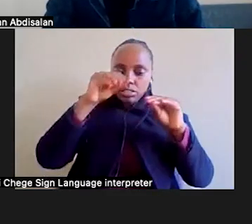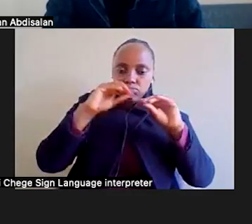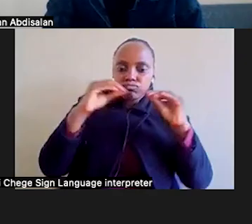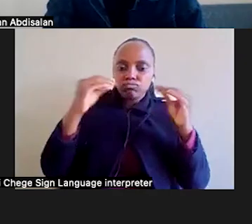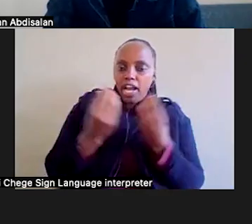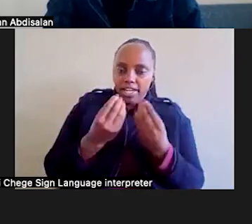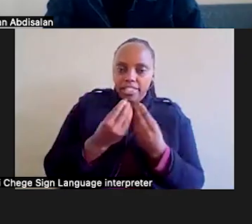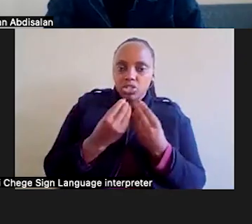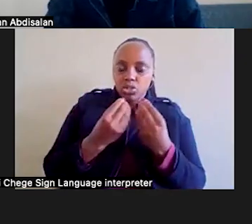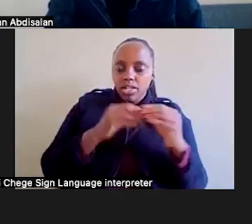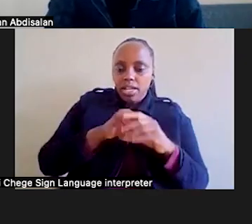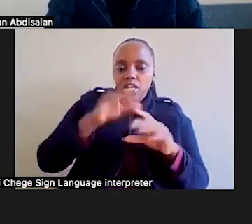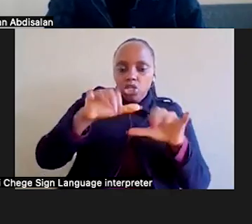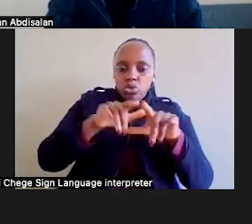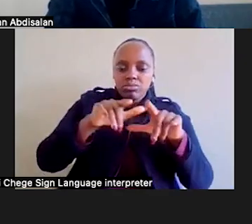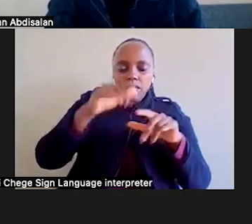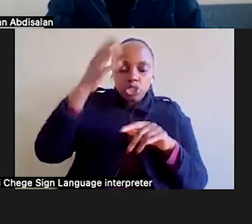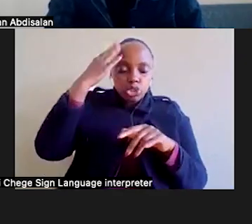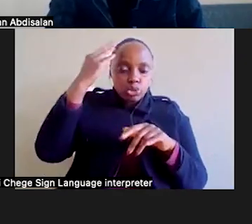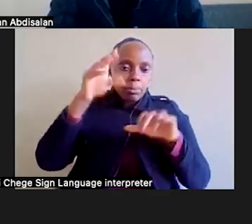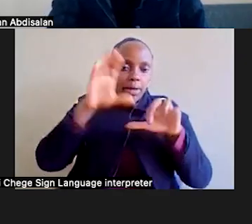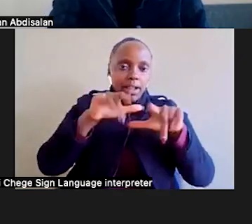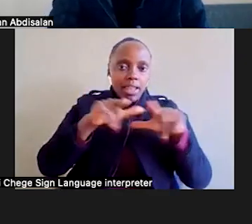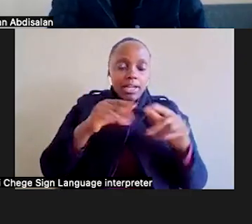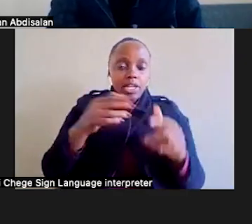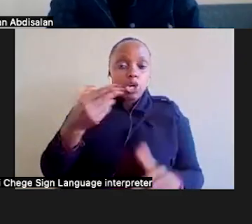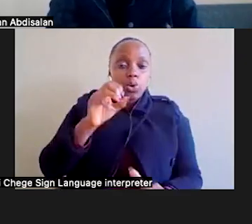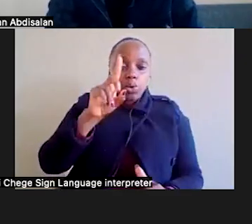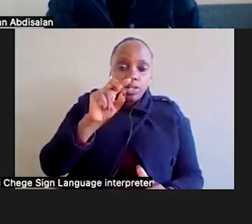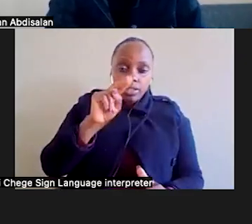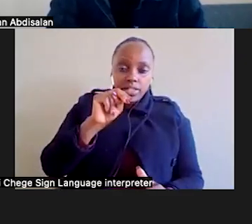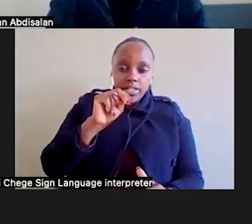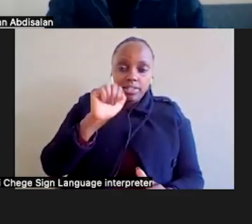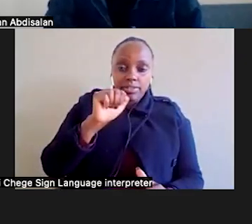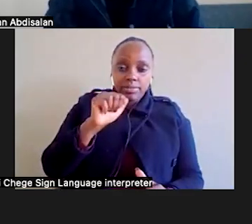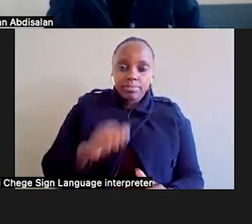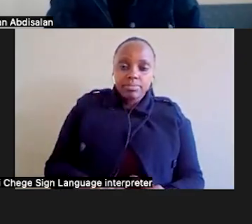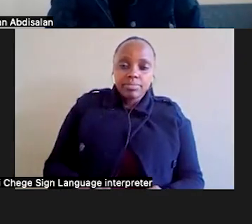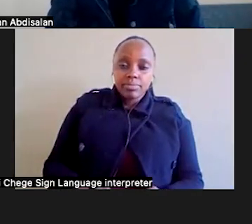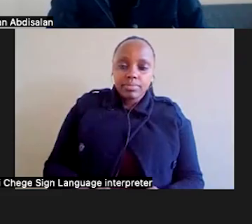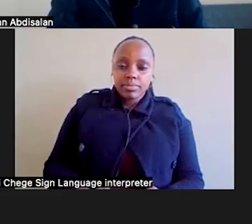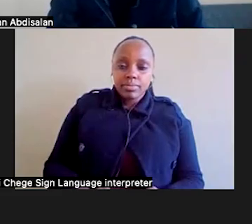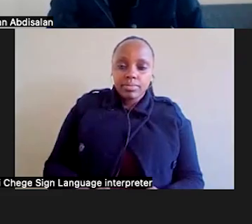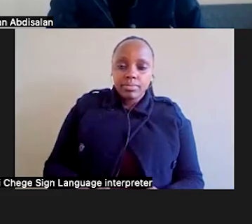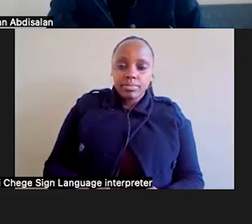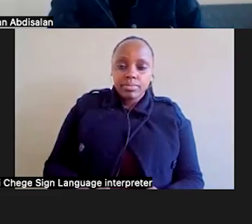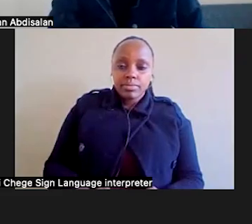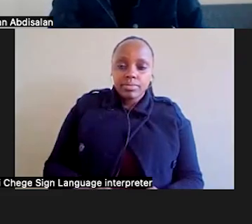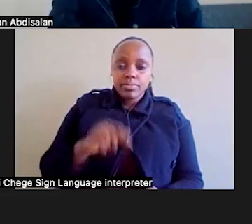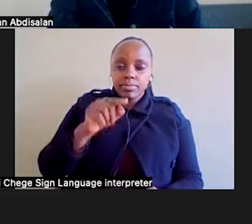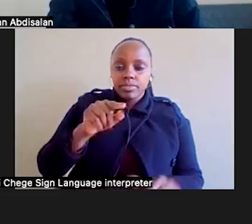to accelerate efforts to end FGM? Over to you, Hodan. Thank you, Chaco. WhatsApp